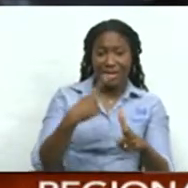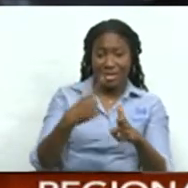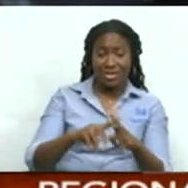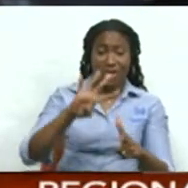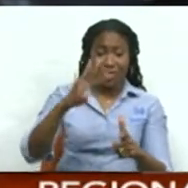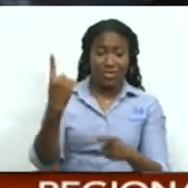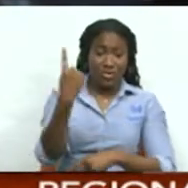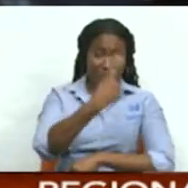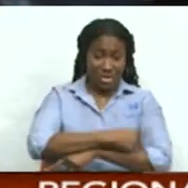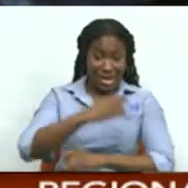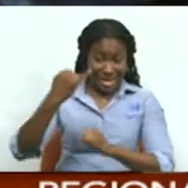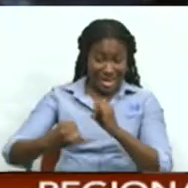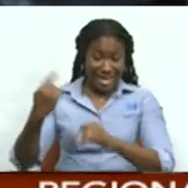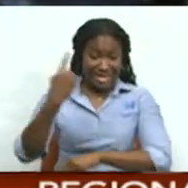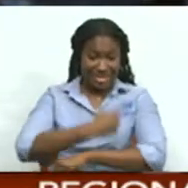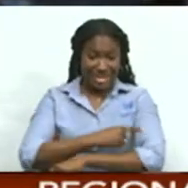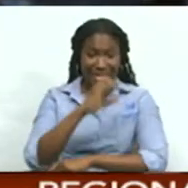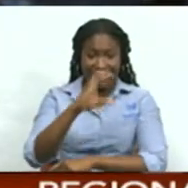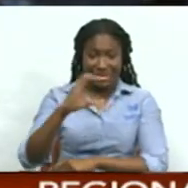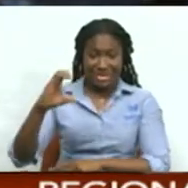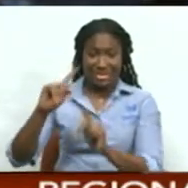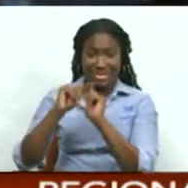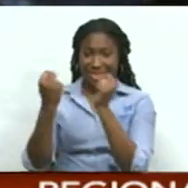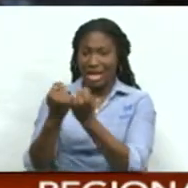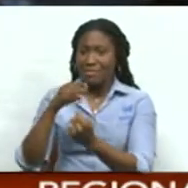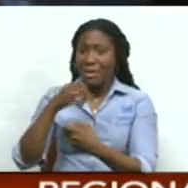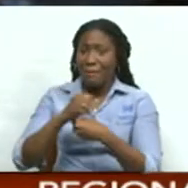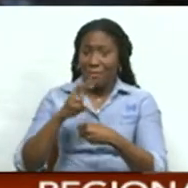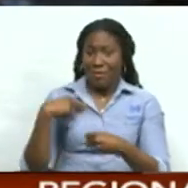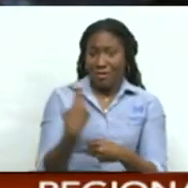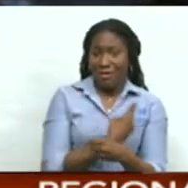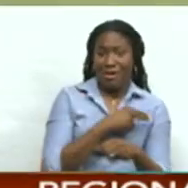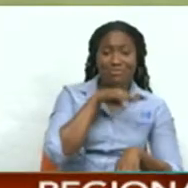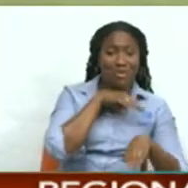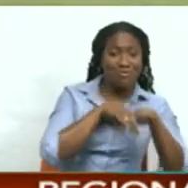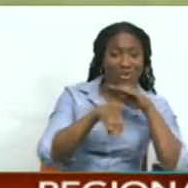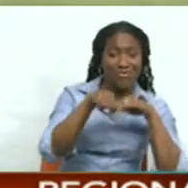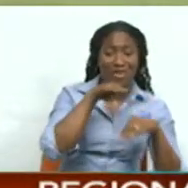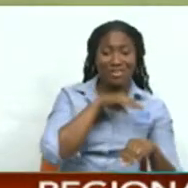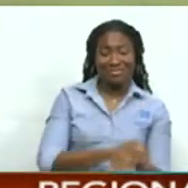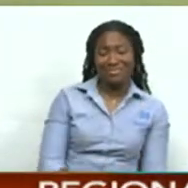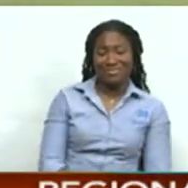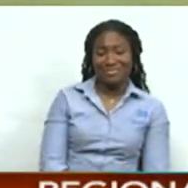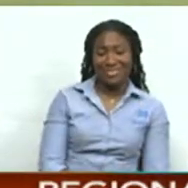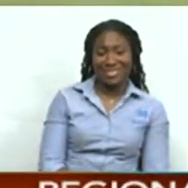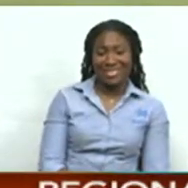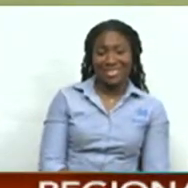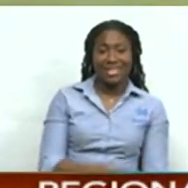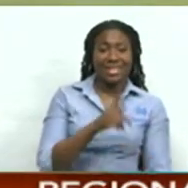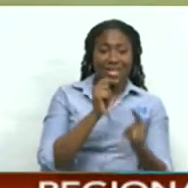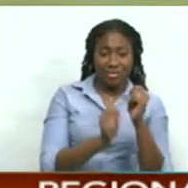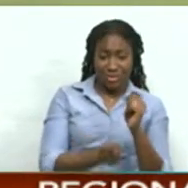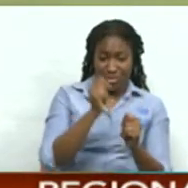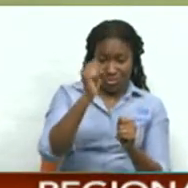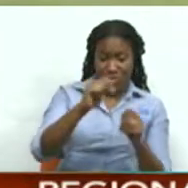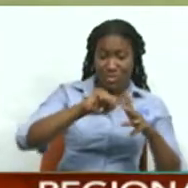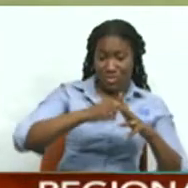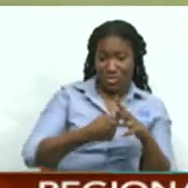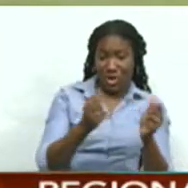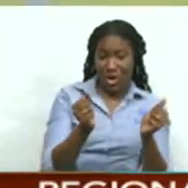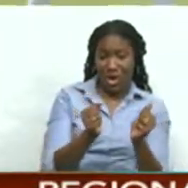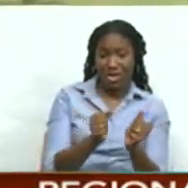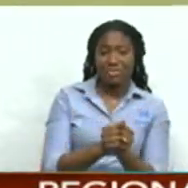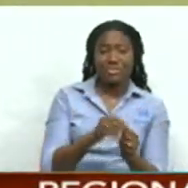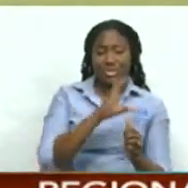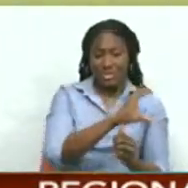day, the CCC team is frustrating the hosts. Resuming their first innings, still 482 runs behind the Red Force